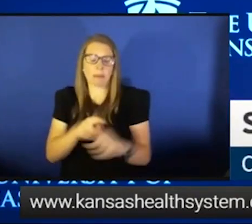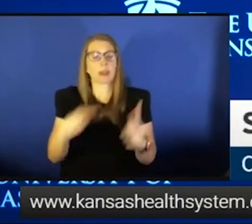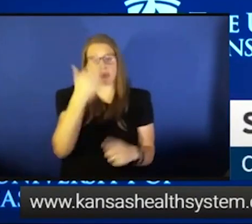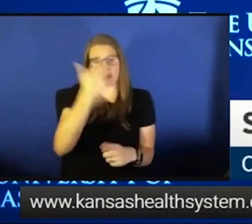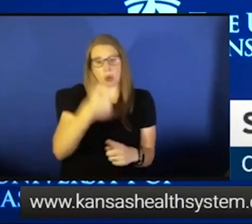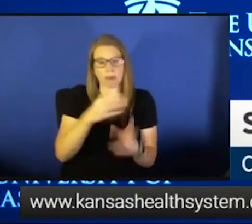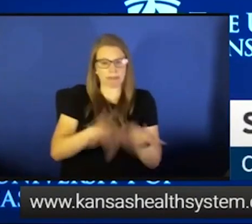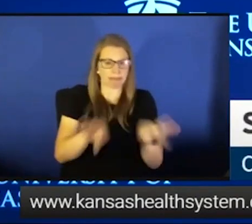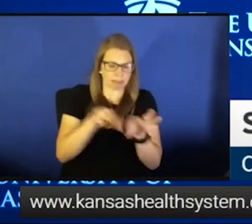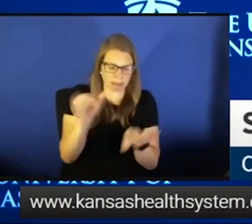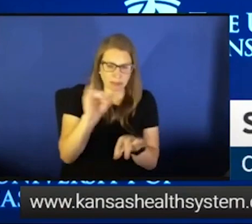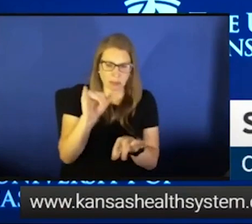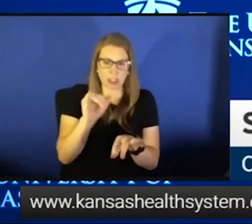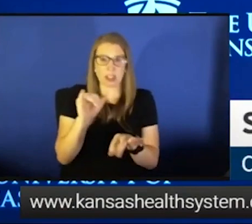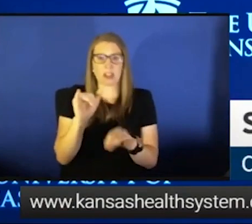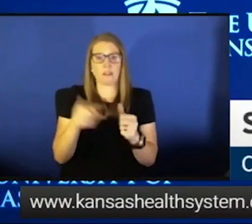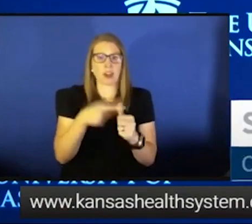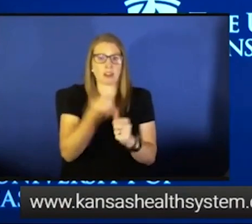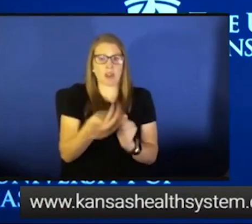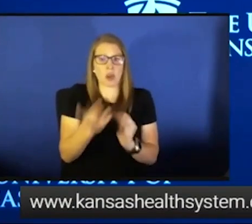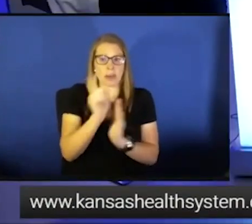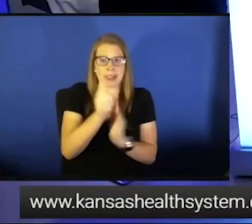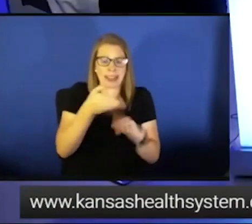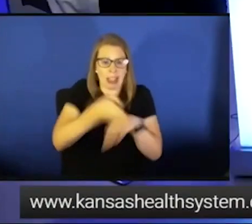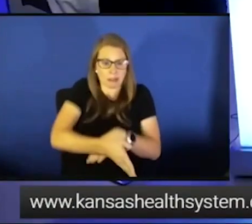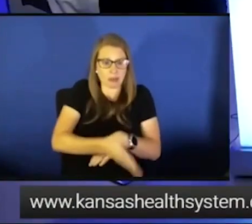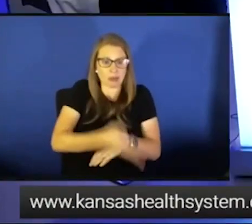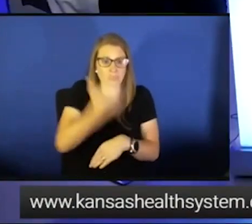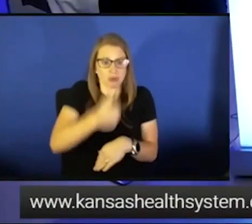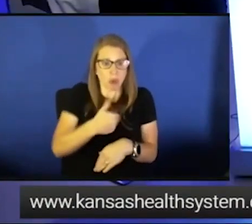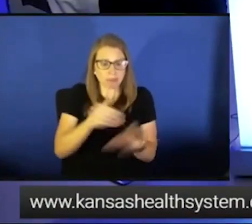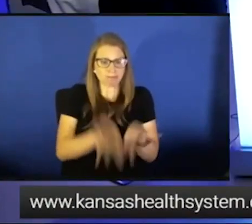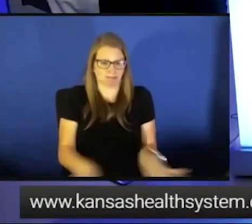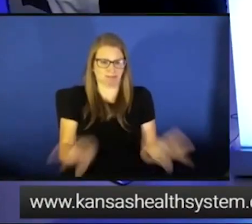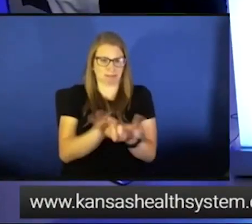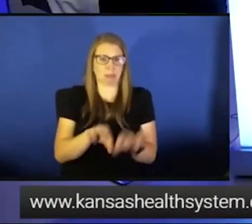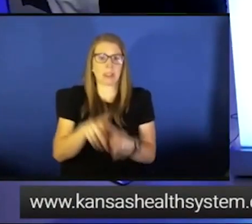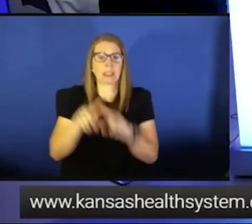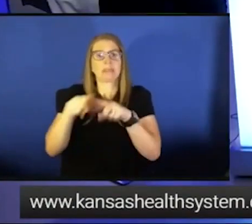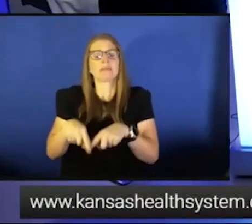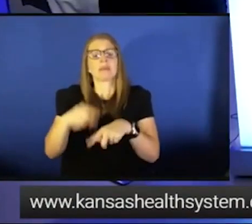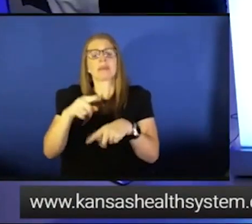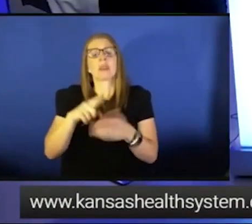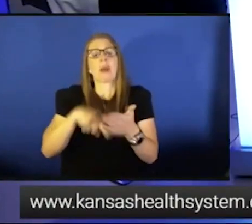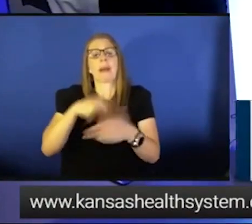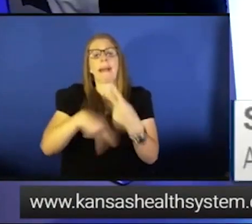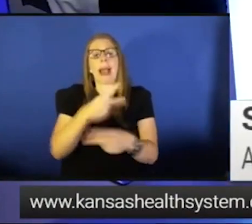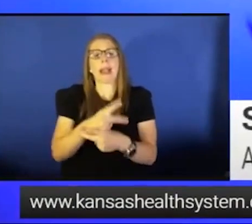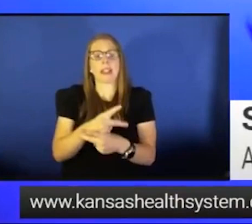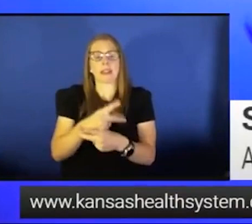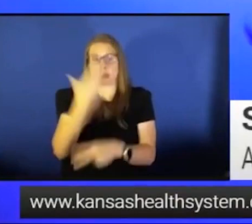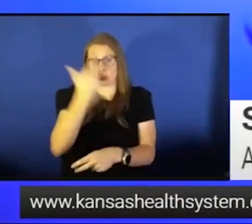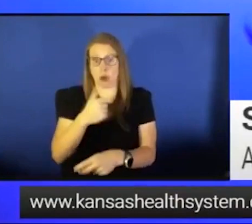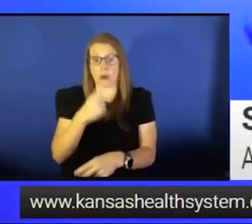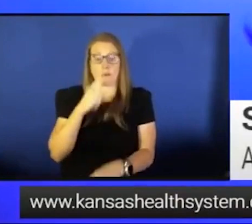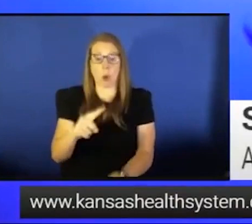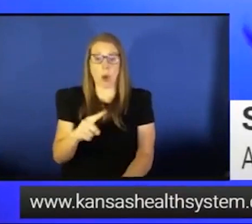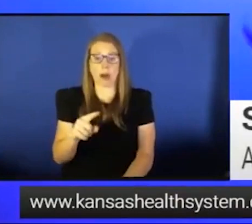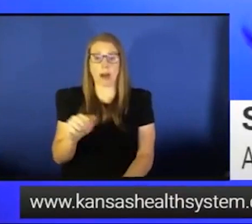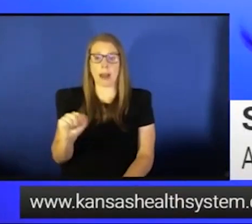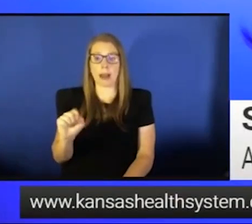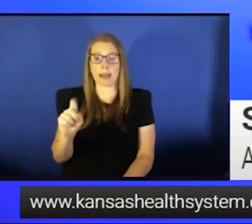important those first few minutes are after a stroke? Right. Well, so it depends on what kind of stroke, but for ischemic stroke,